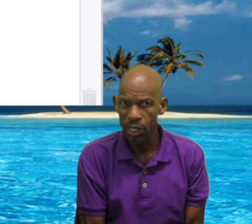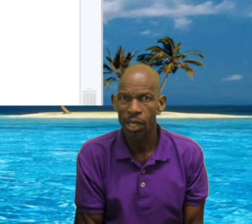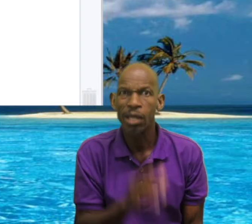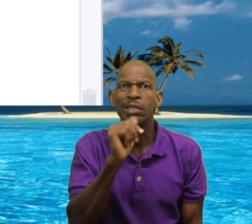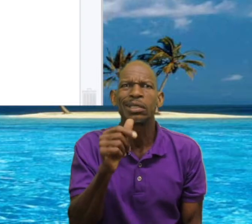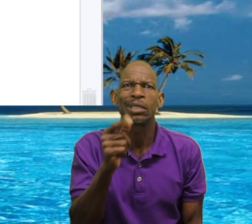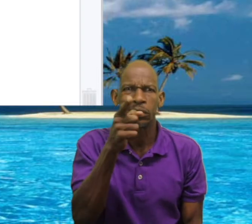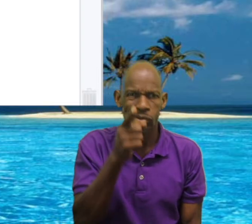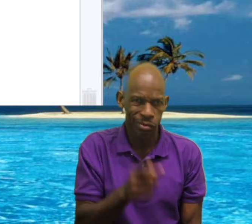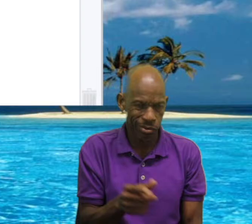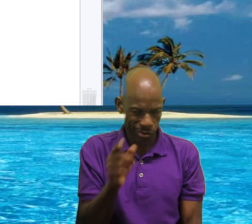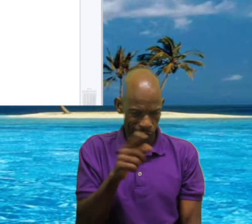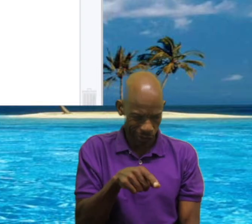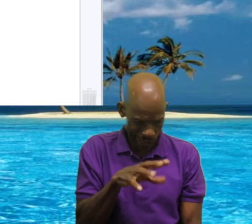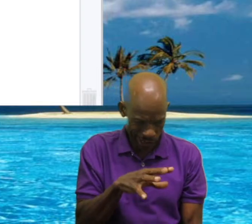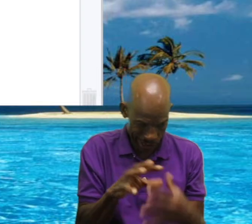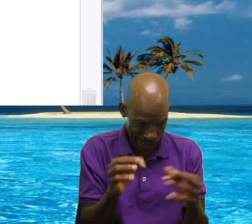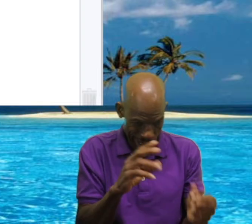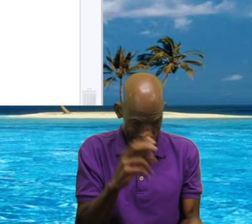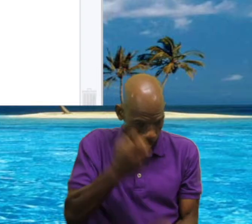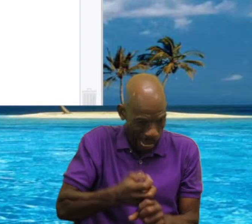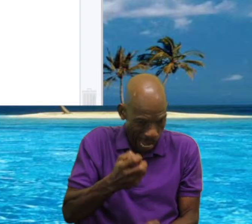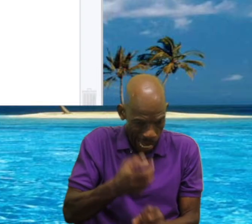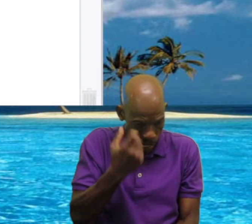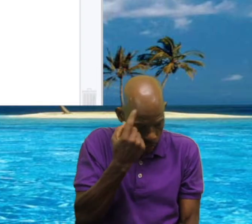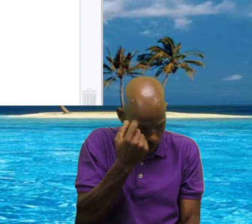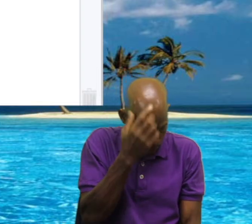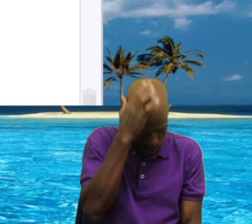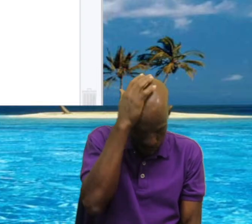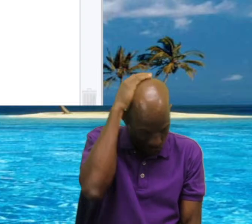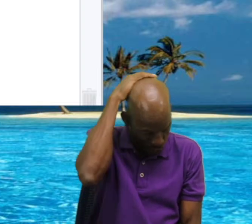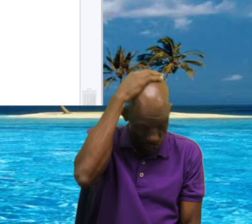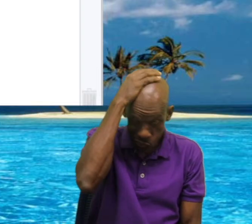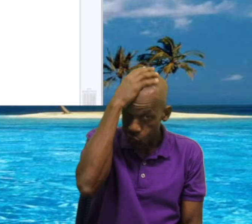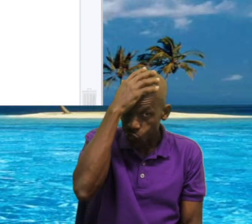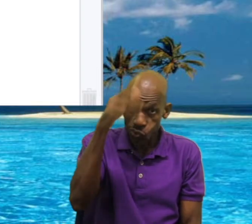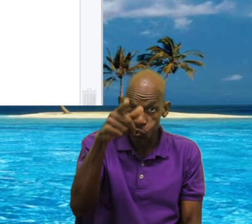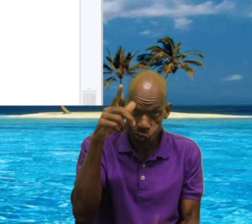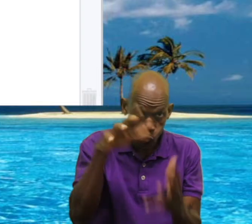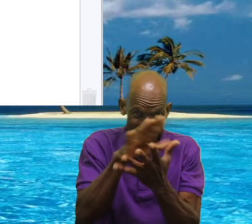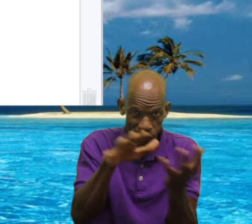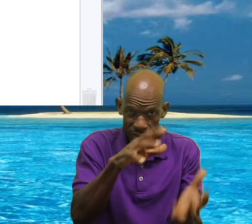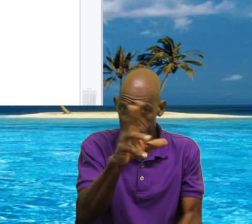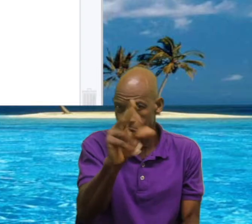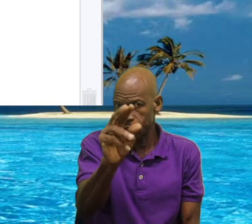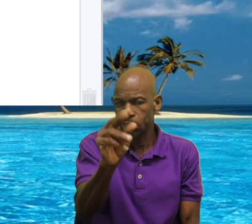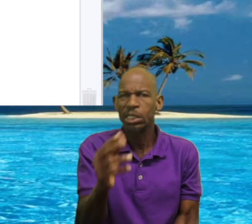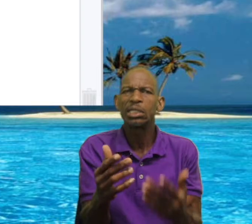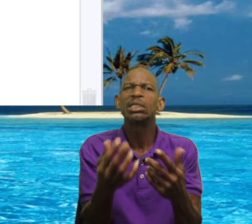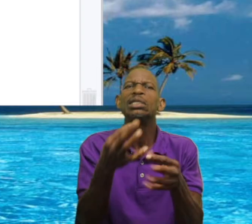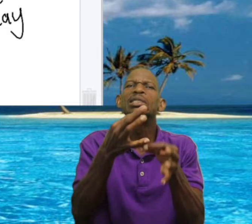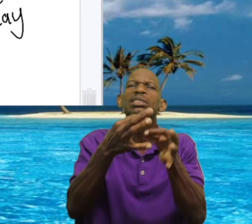and when you find the sentences, if you can circle the ideas, you can remember, I'm going back.